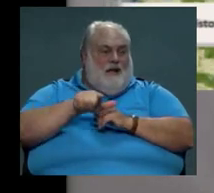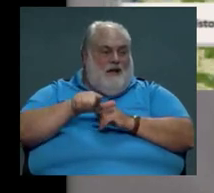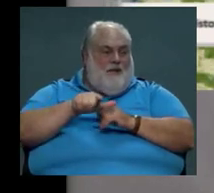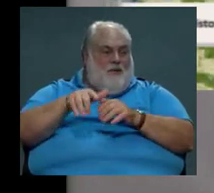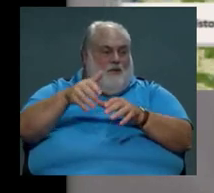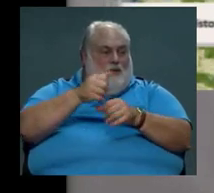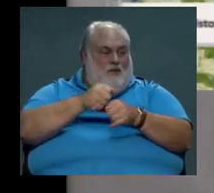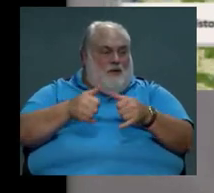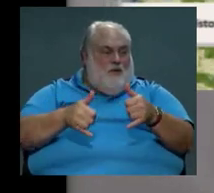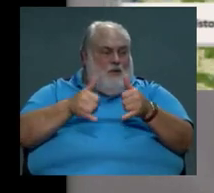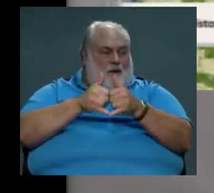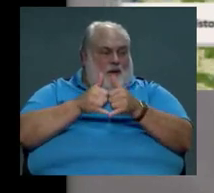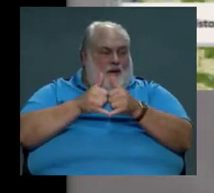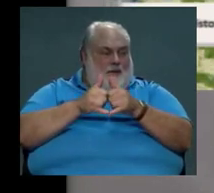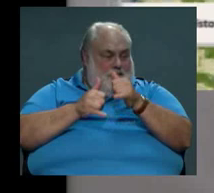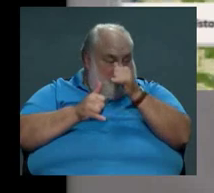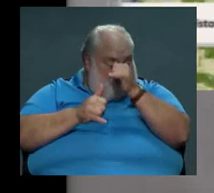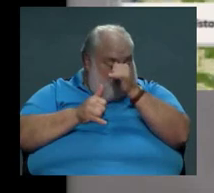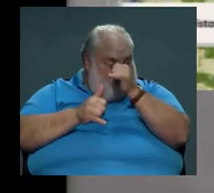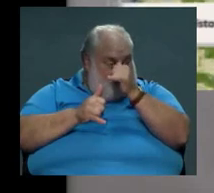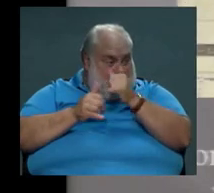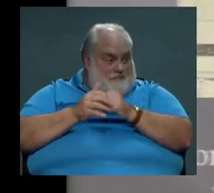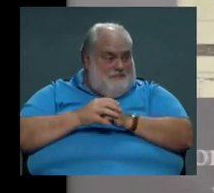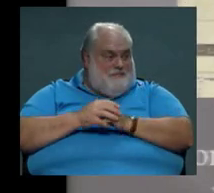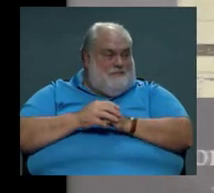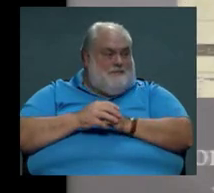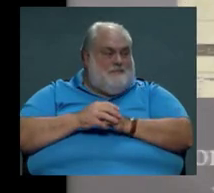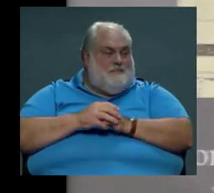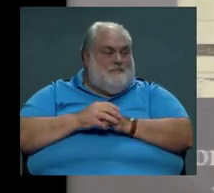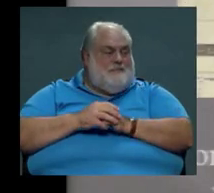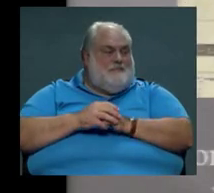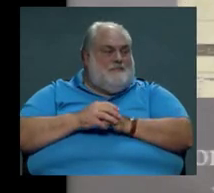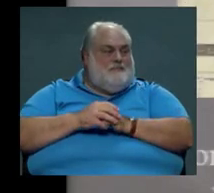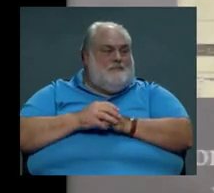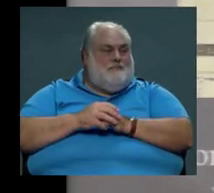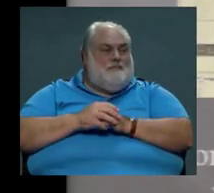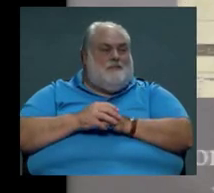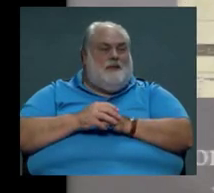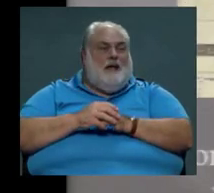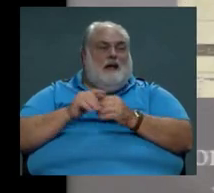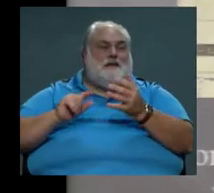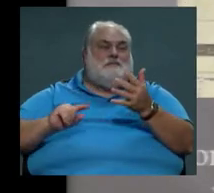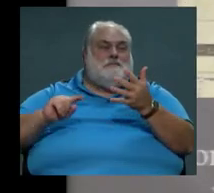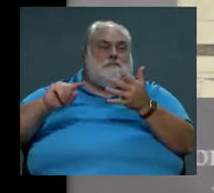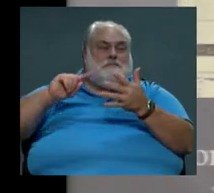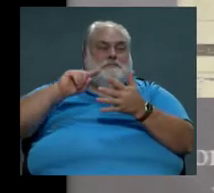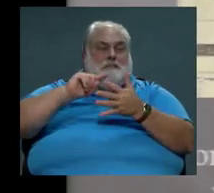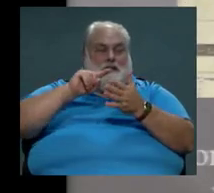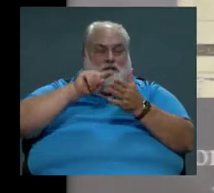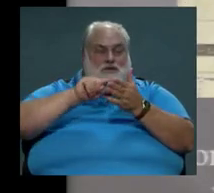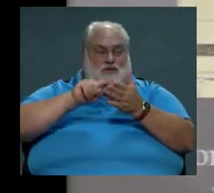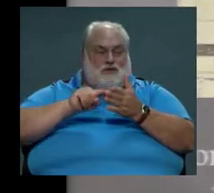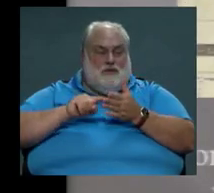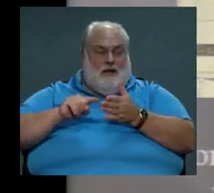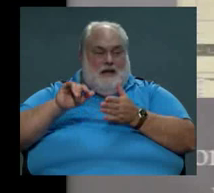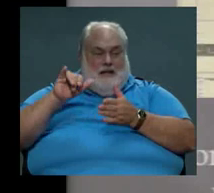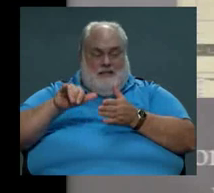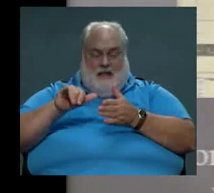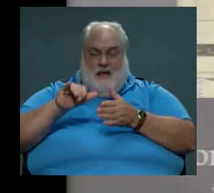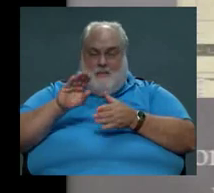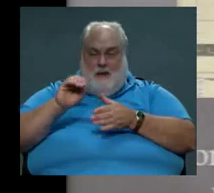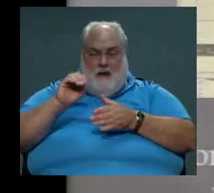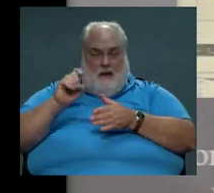the award for. Next, please. When you go through the disclaimer and check that you that